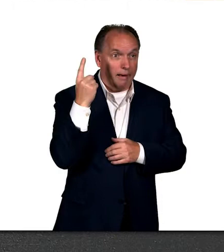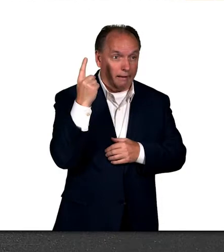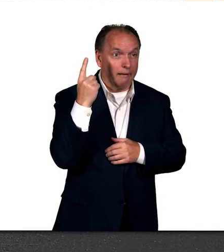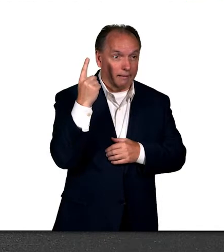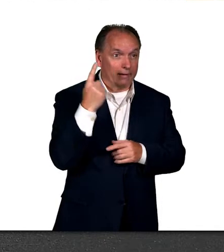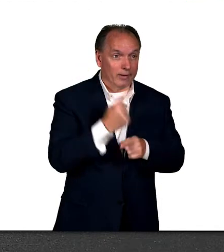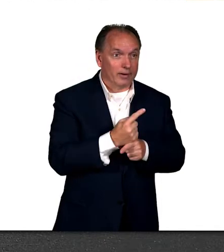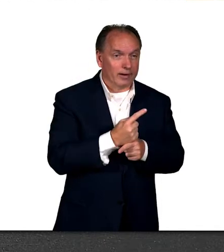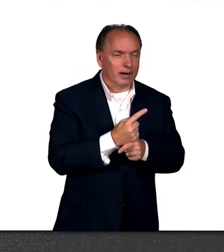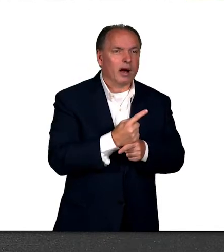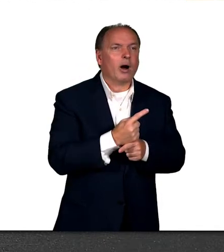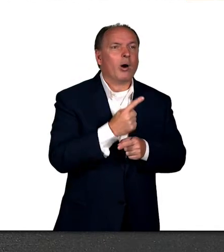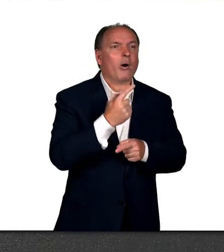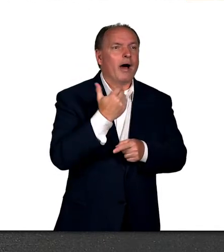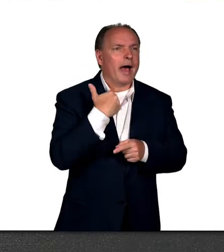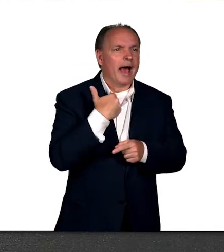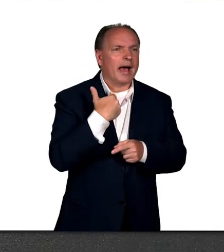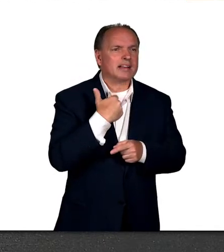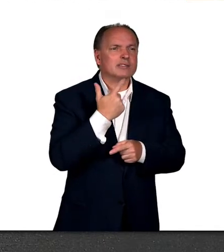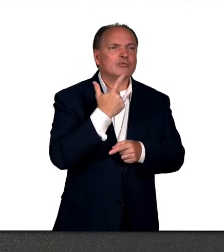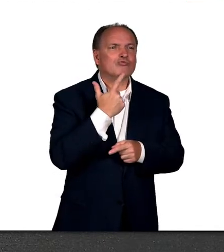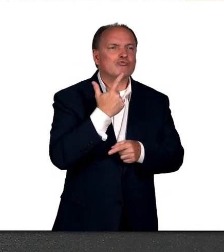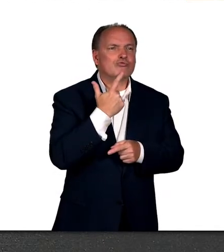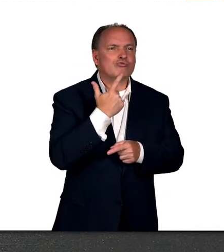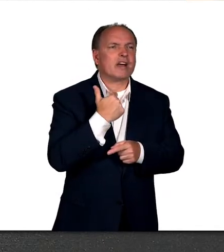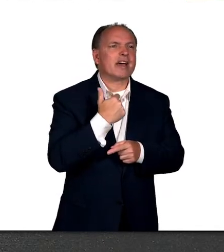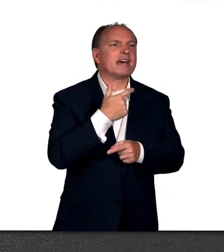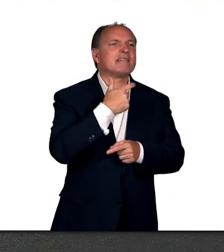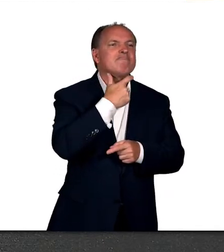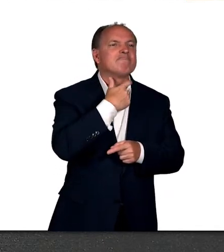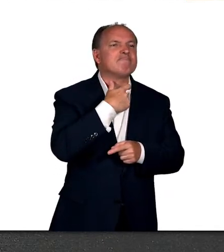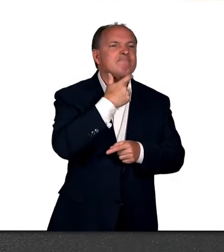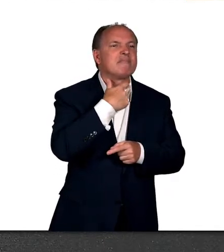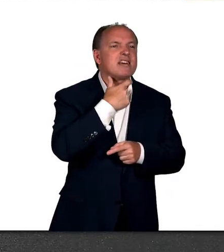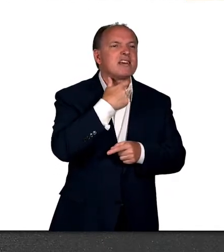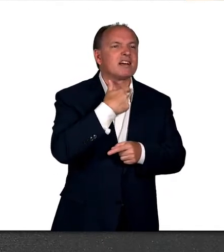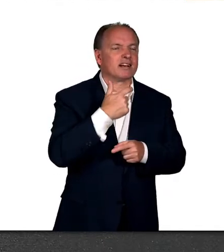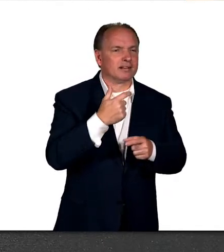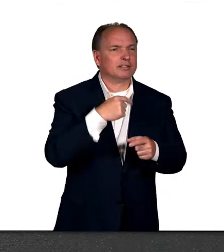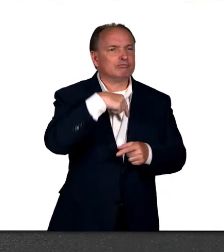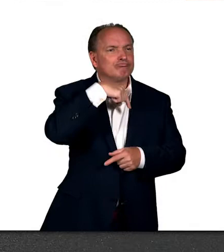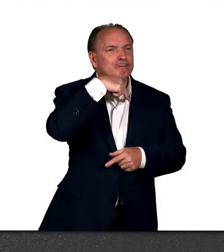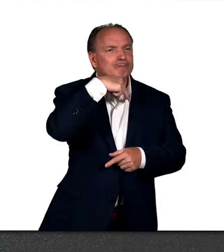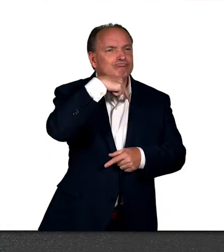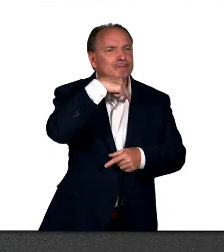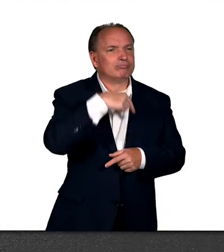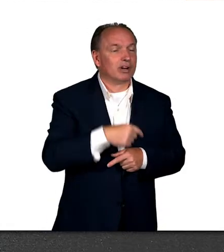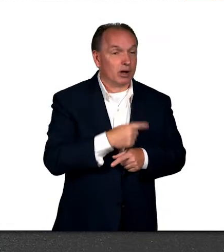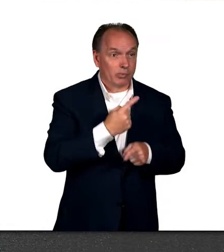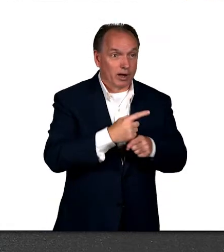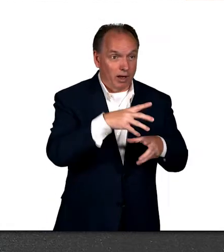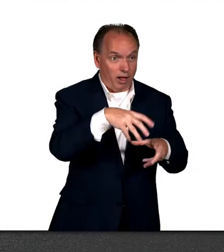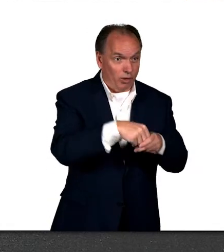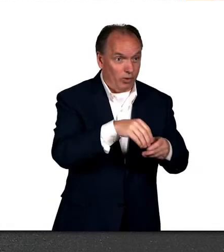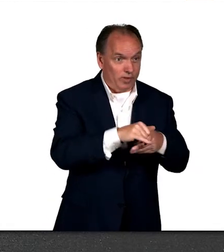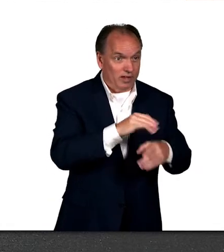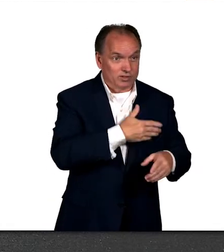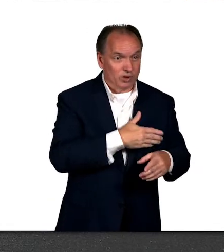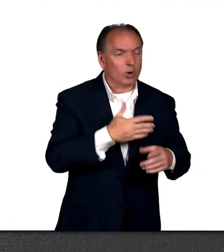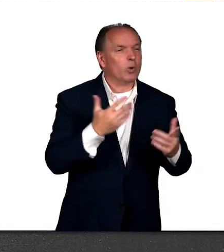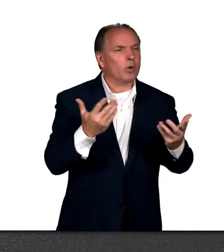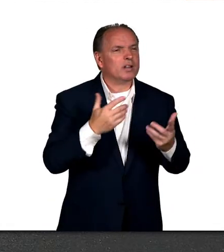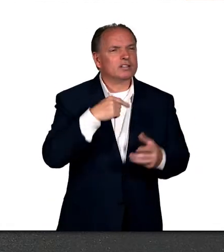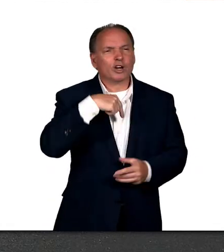right. Oh, and it has a red neck. We can put that in the song, okay? And what does a